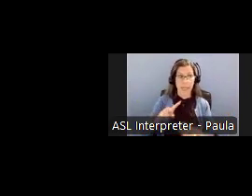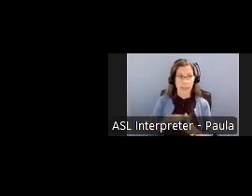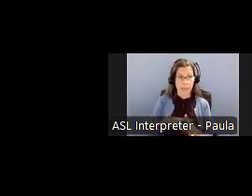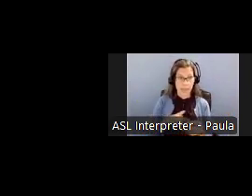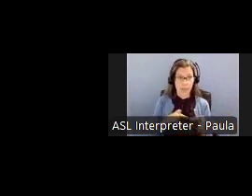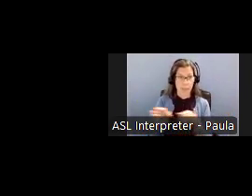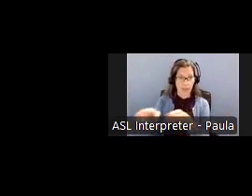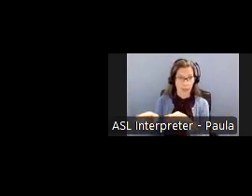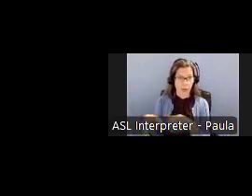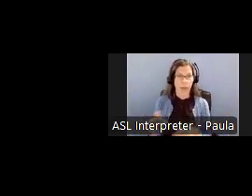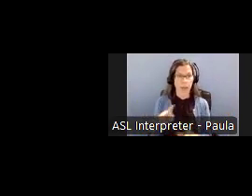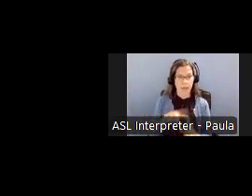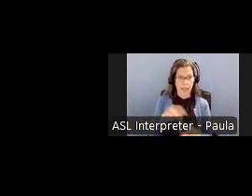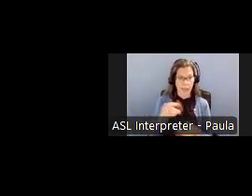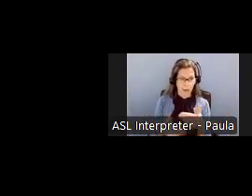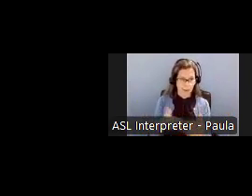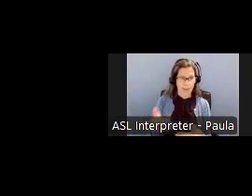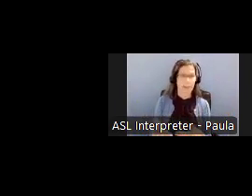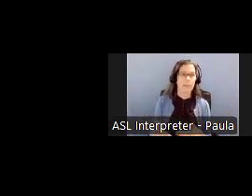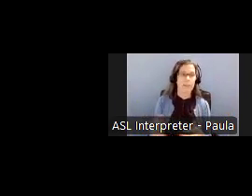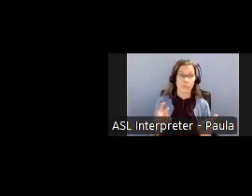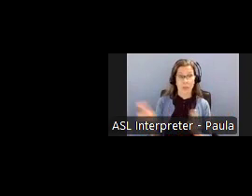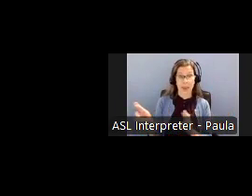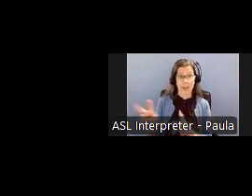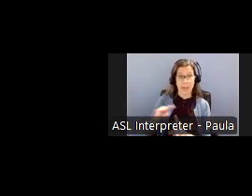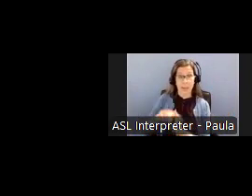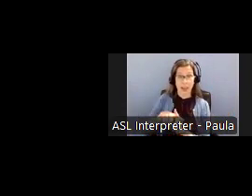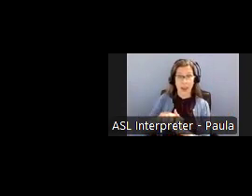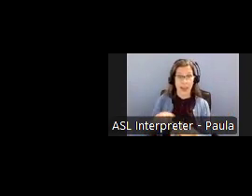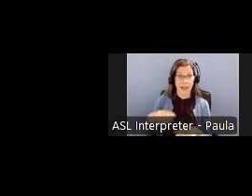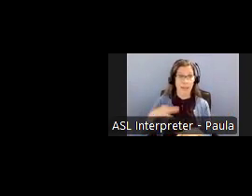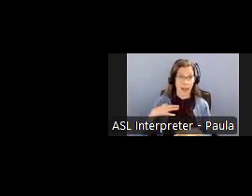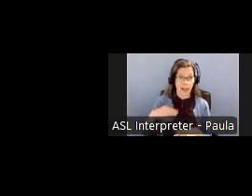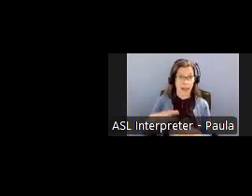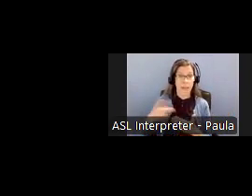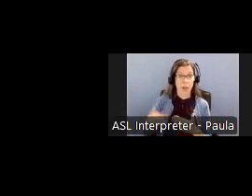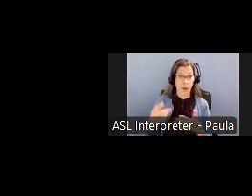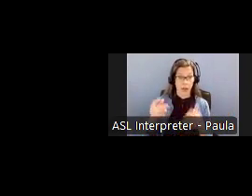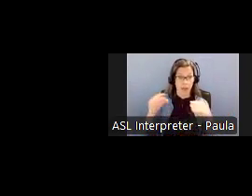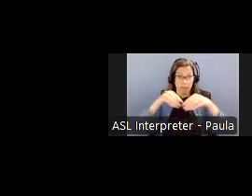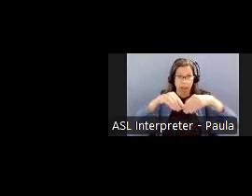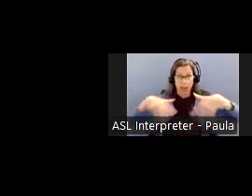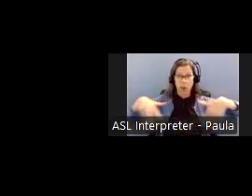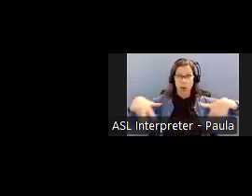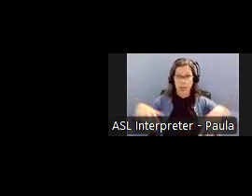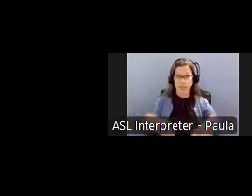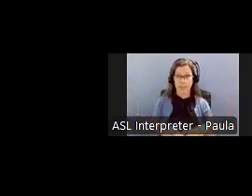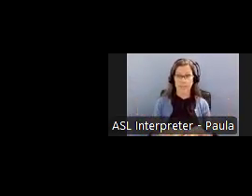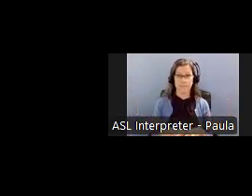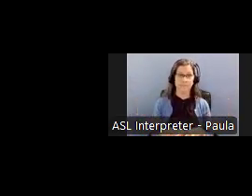pathways, the application process, getting ready to apply, and the program hierarchy.